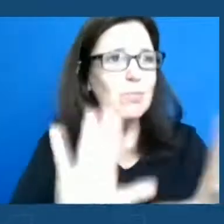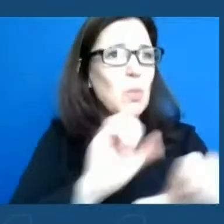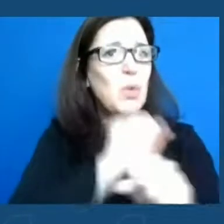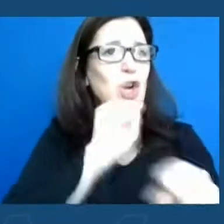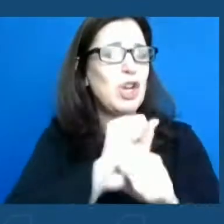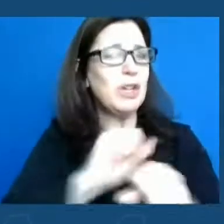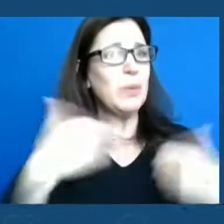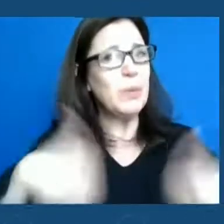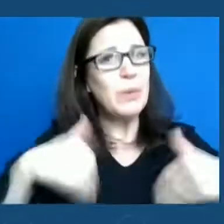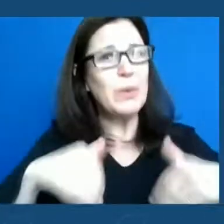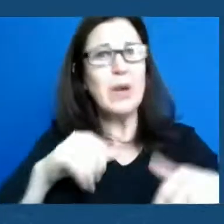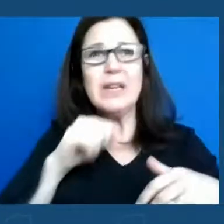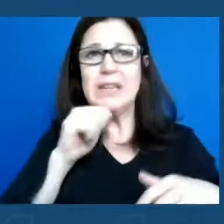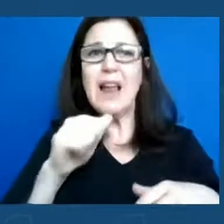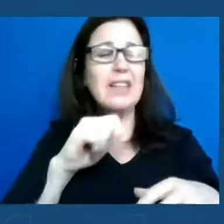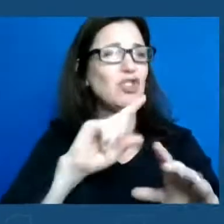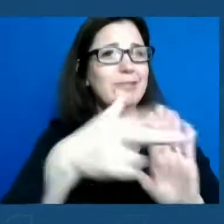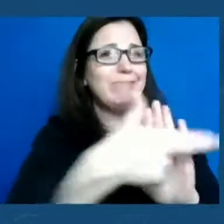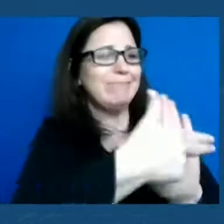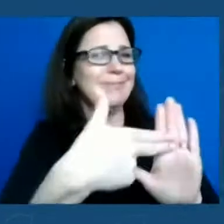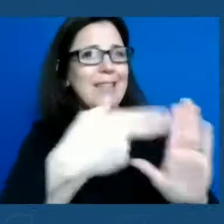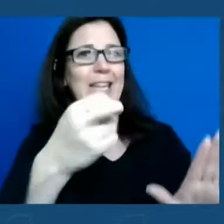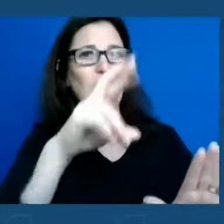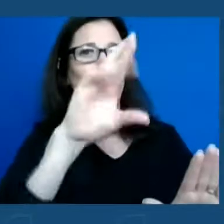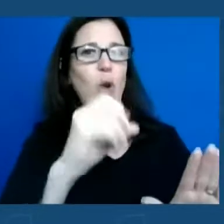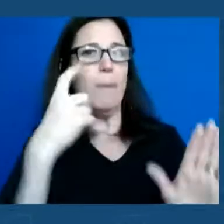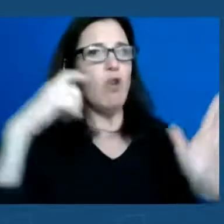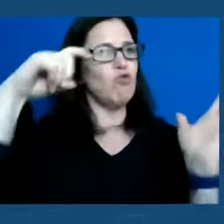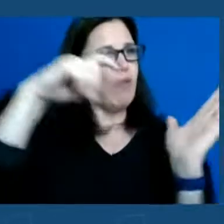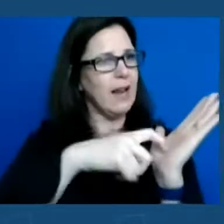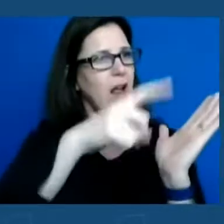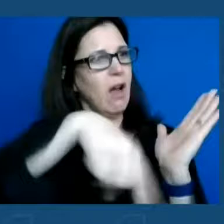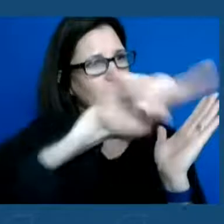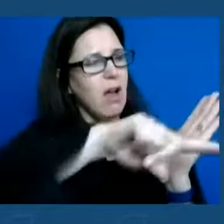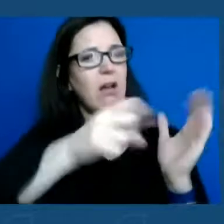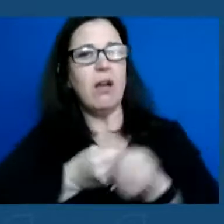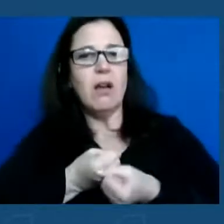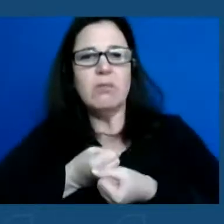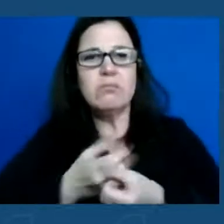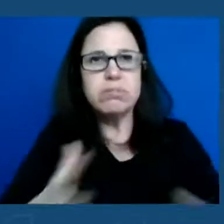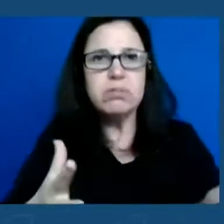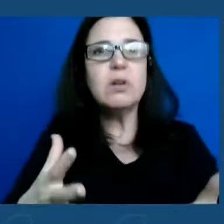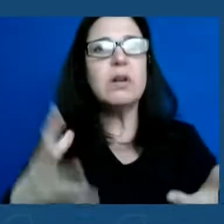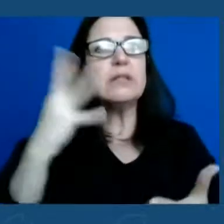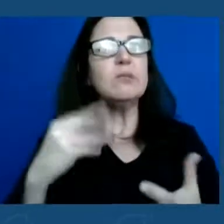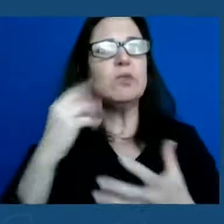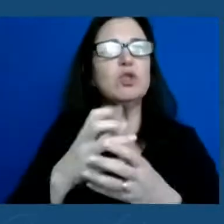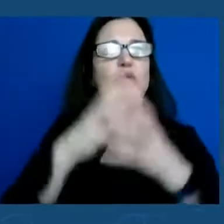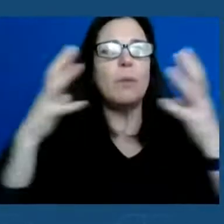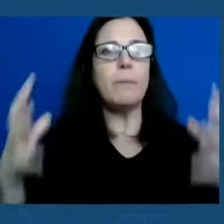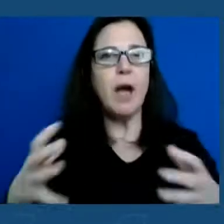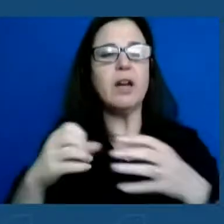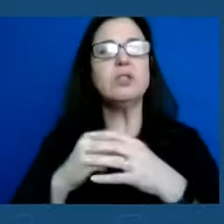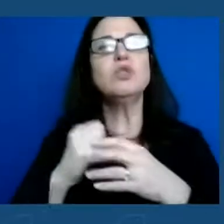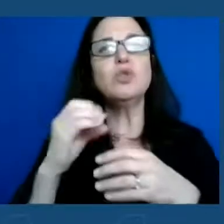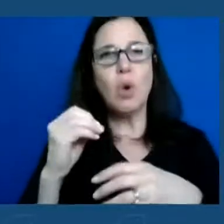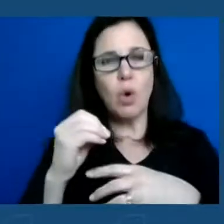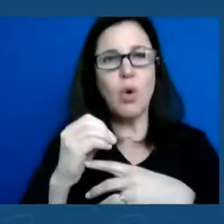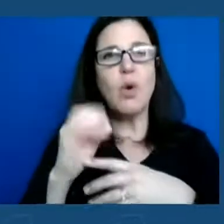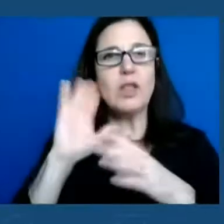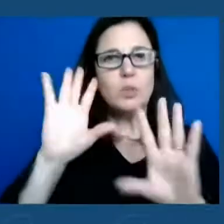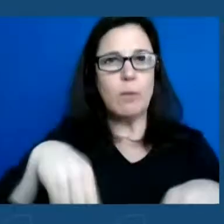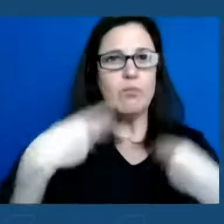just calling people heroes, but also recognizing that people are exhausted. They've been through so much. And that's why we're